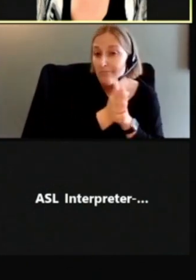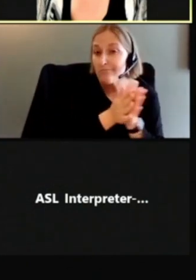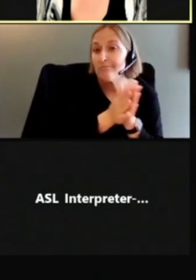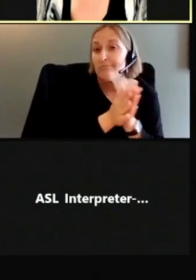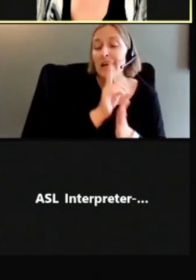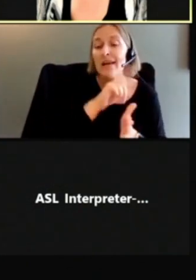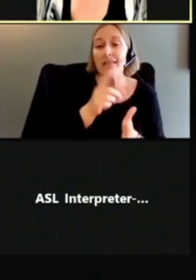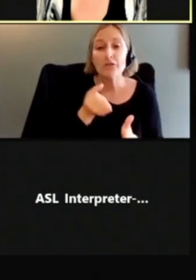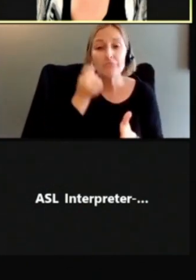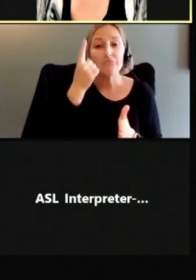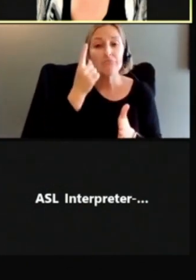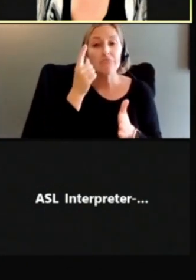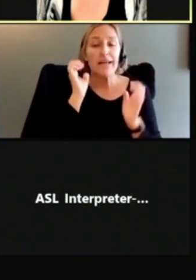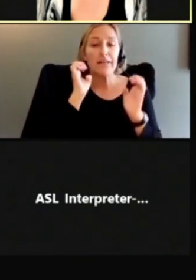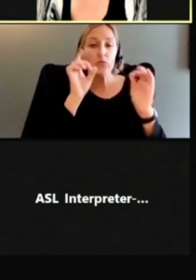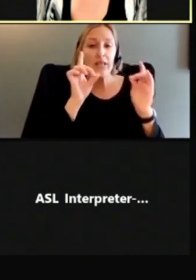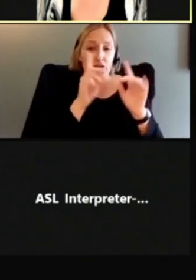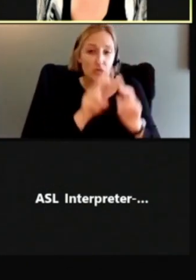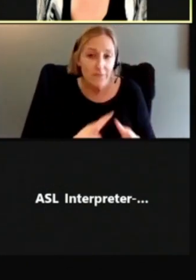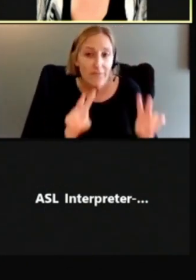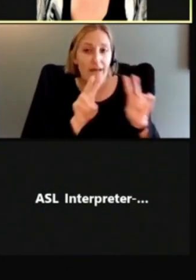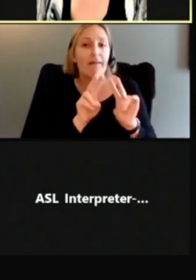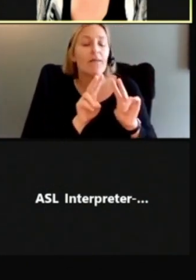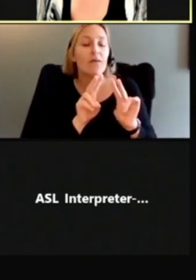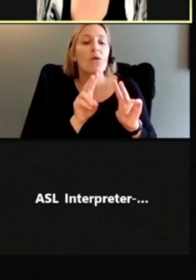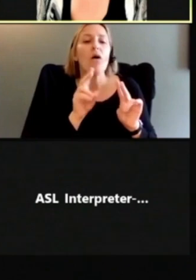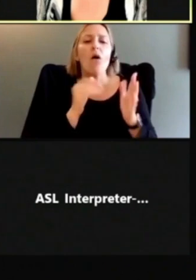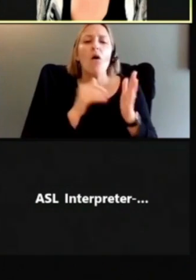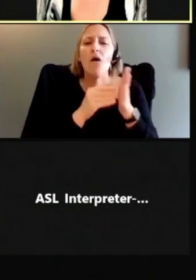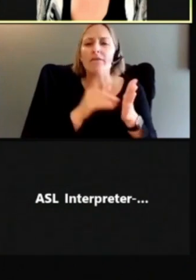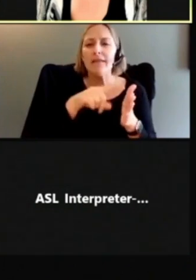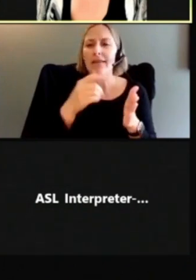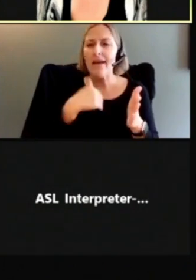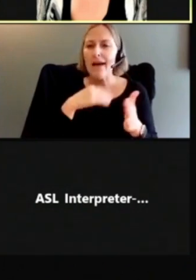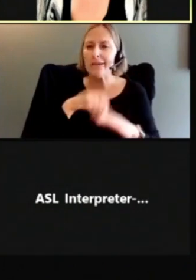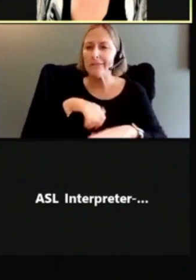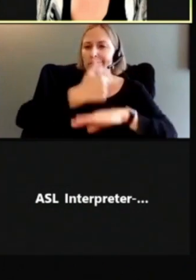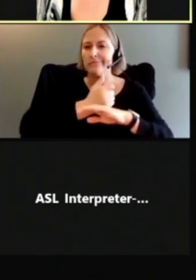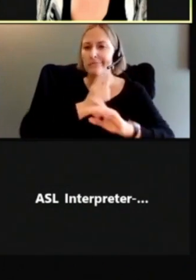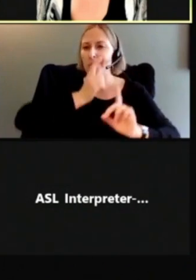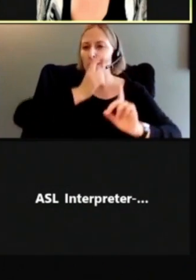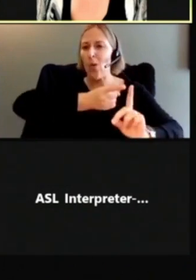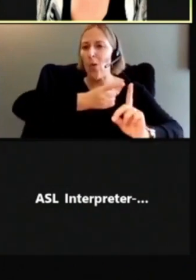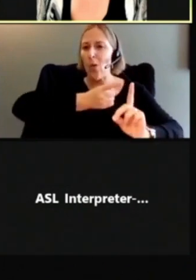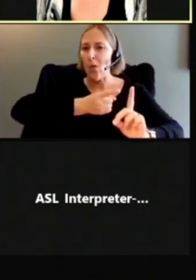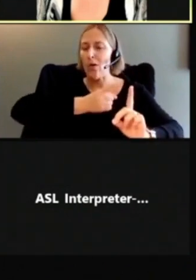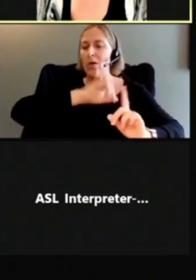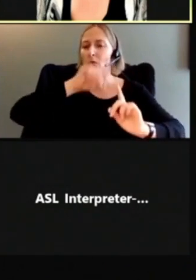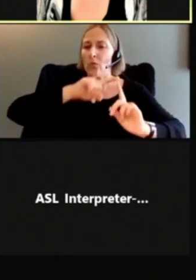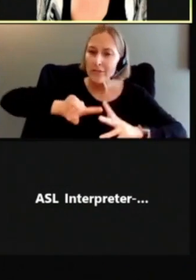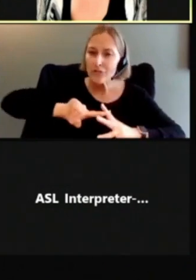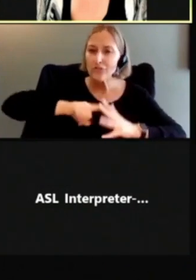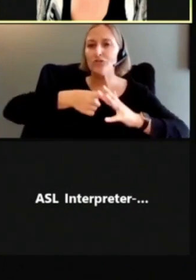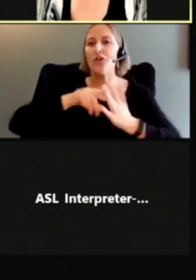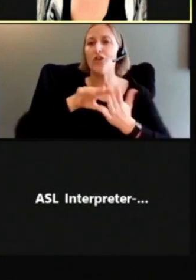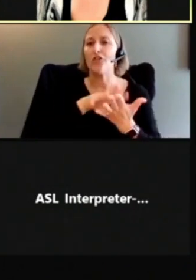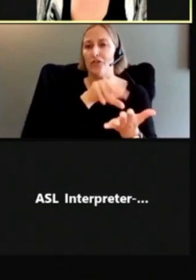of education, and they often have a solid goal in mind when they start the learning